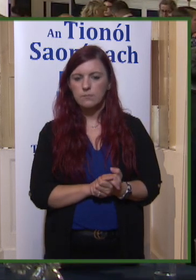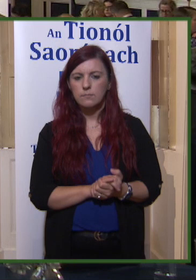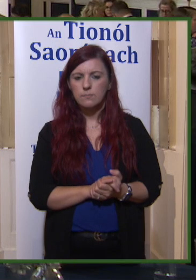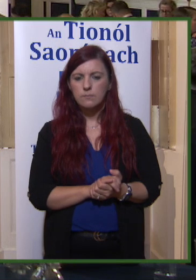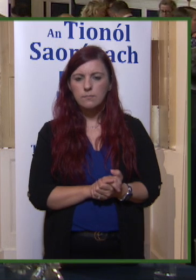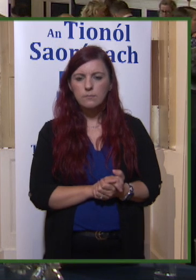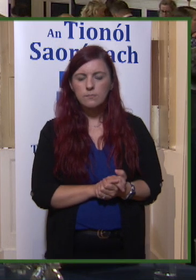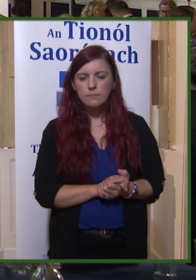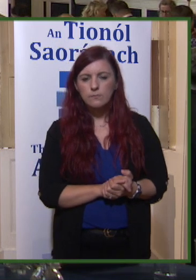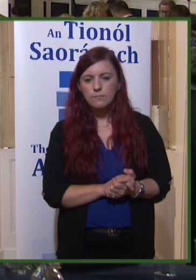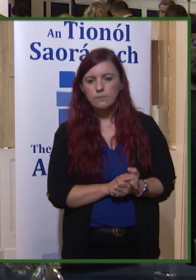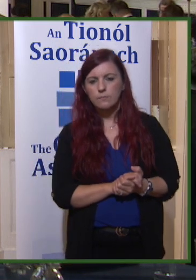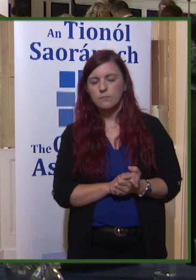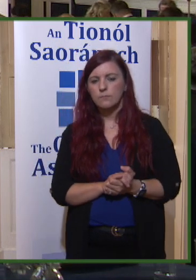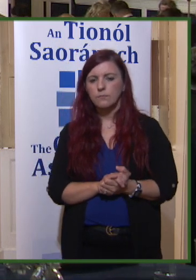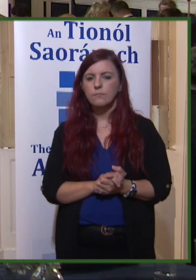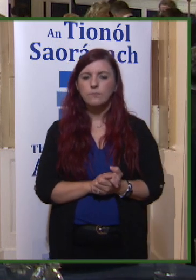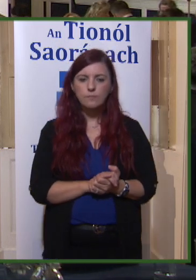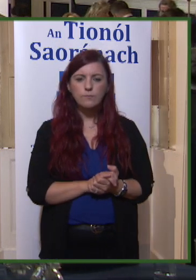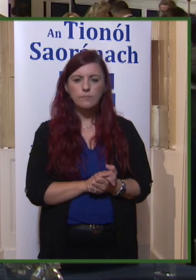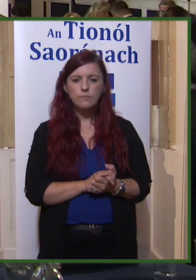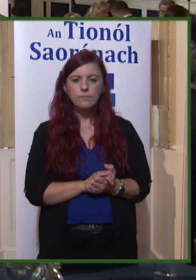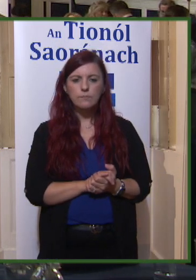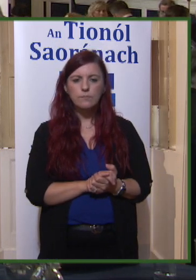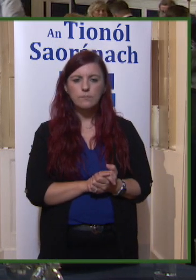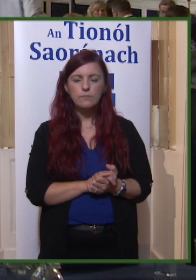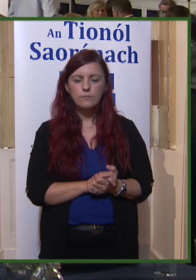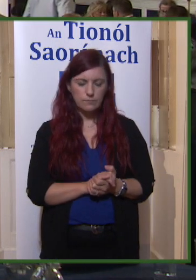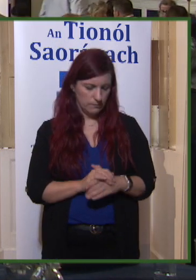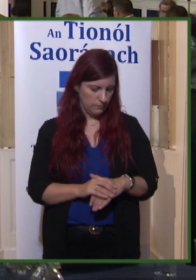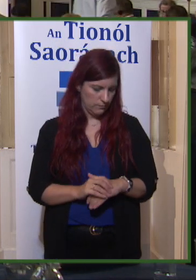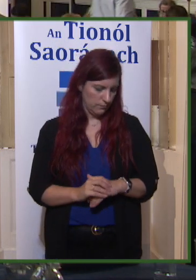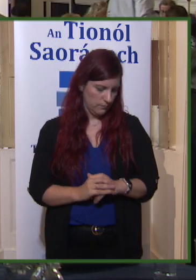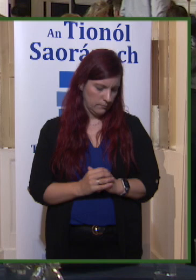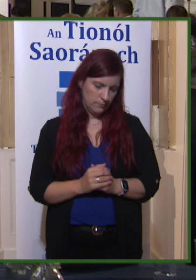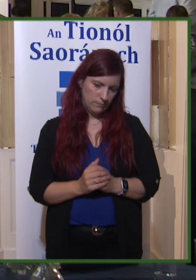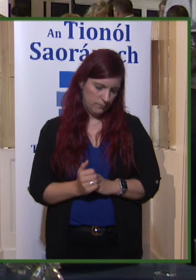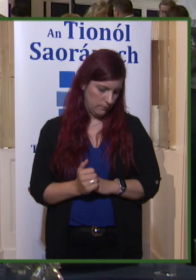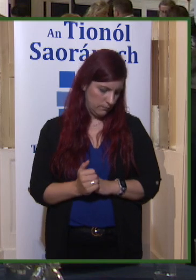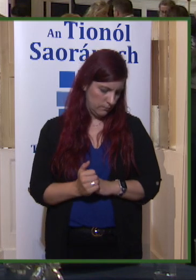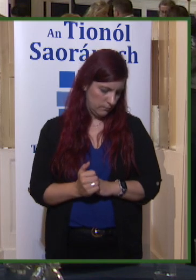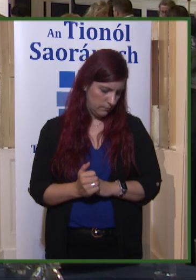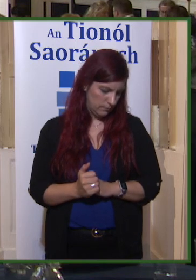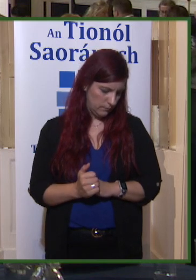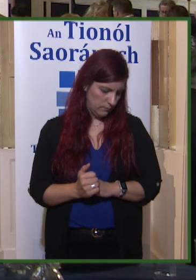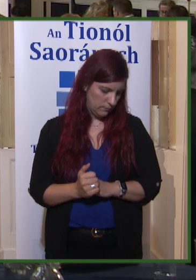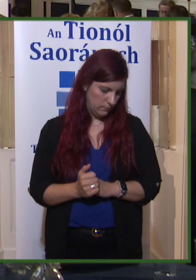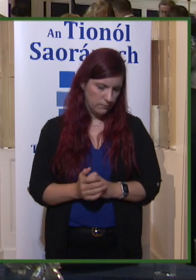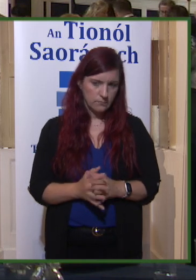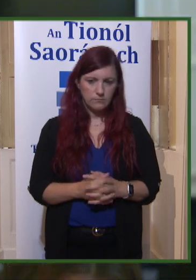It's straightforward enough, I think, for me. But so if there's nothing to add to the clarification, can we just move